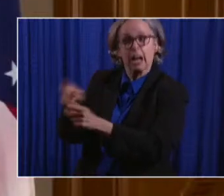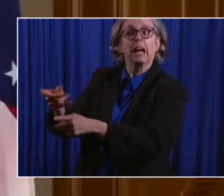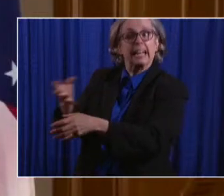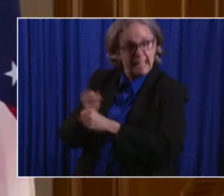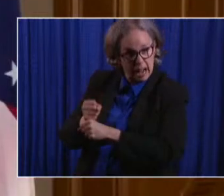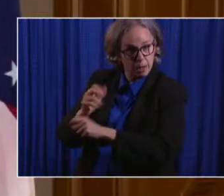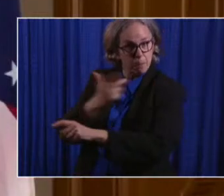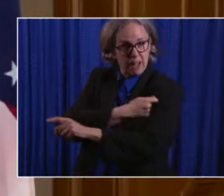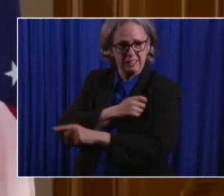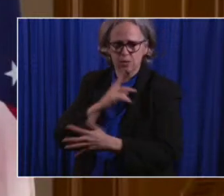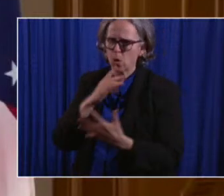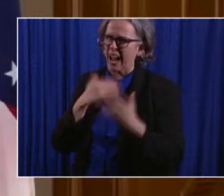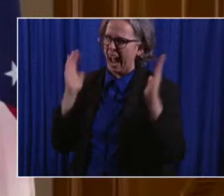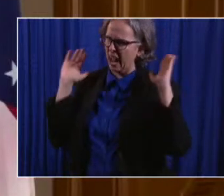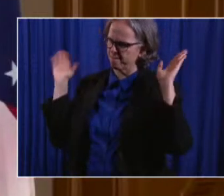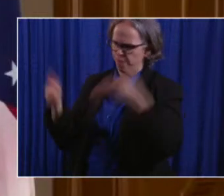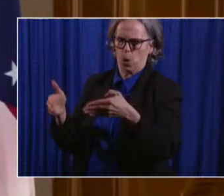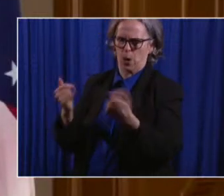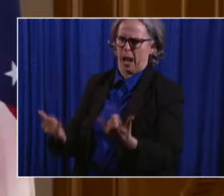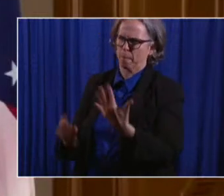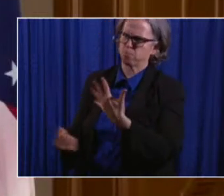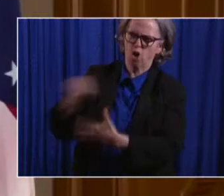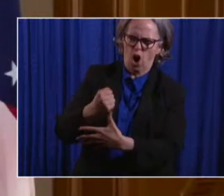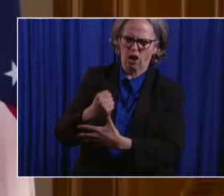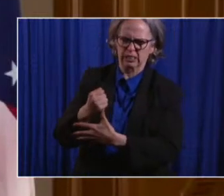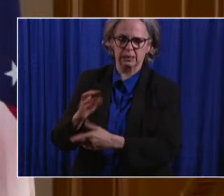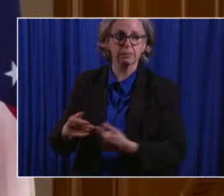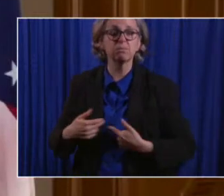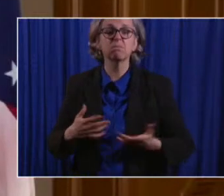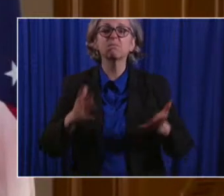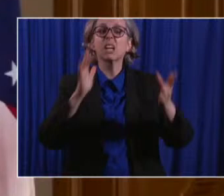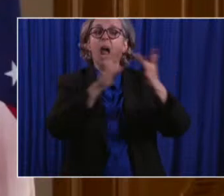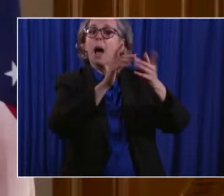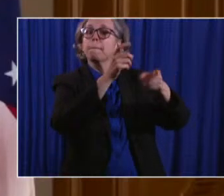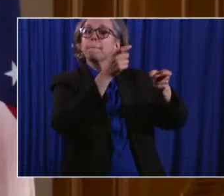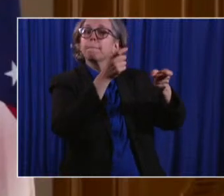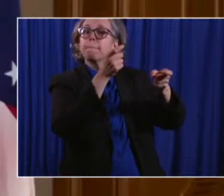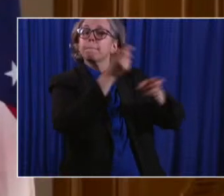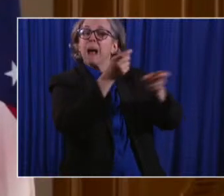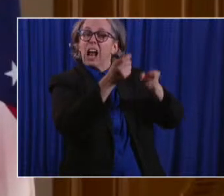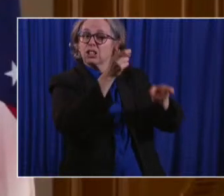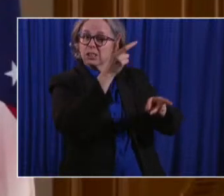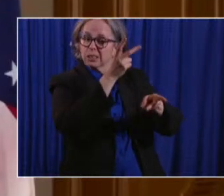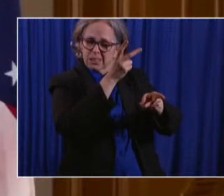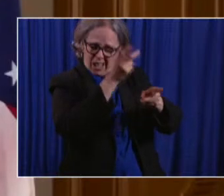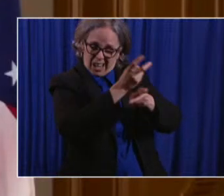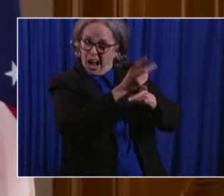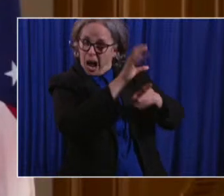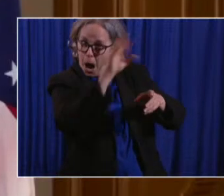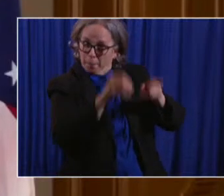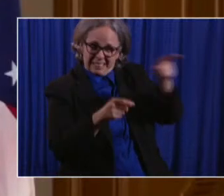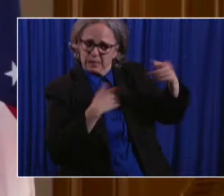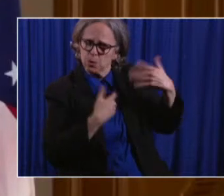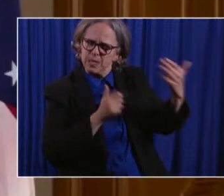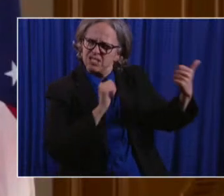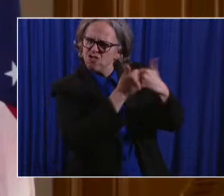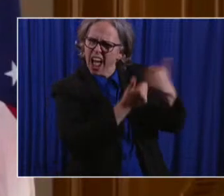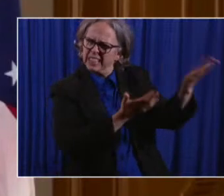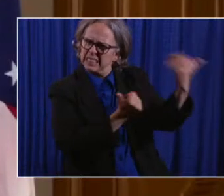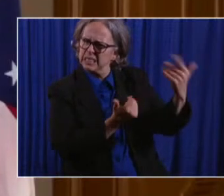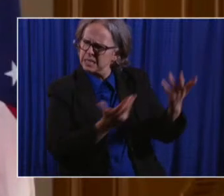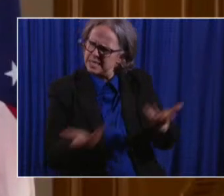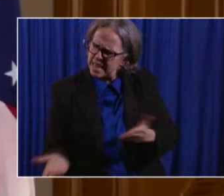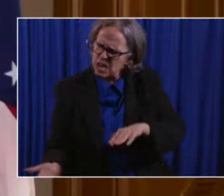challenged the managed care companies to do. Again, getting people vaccinated is how we get out of